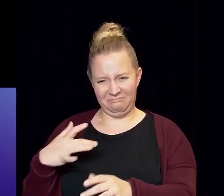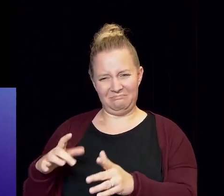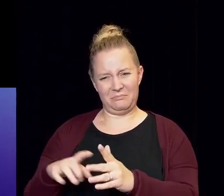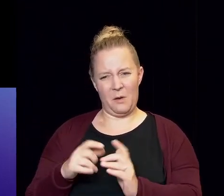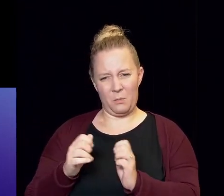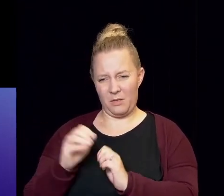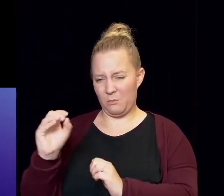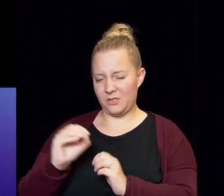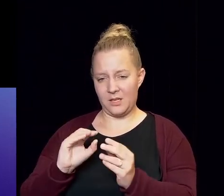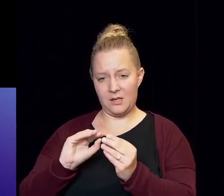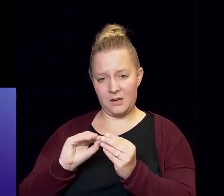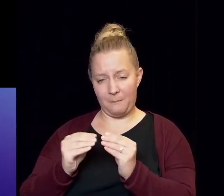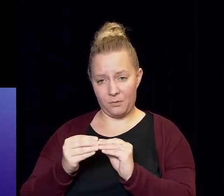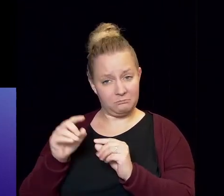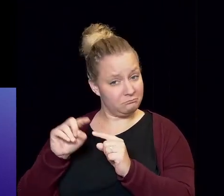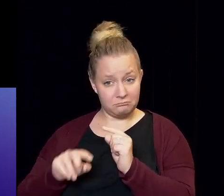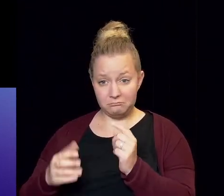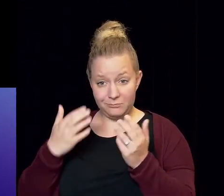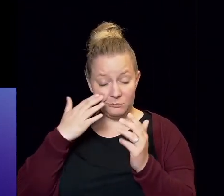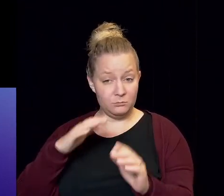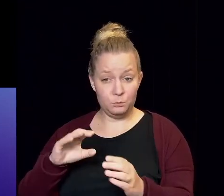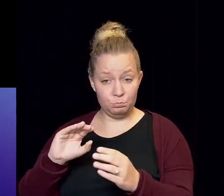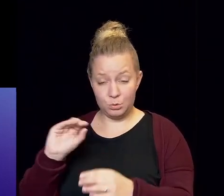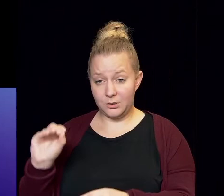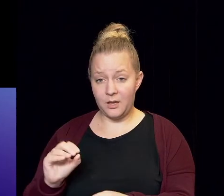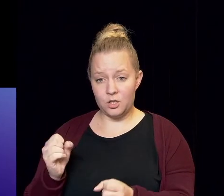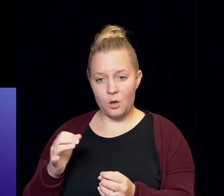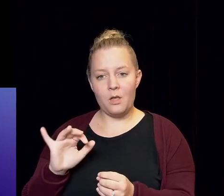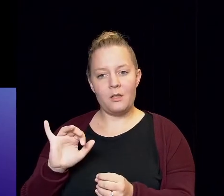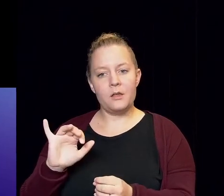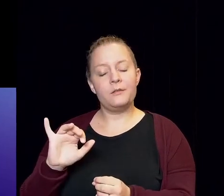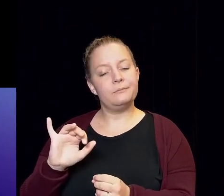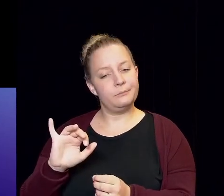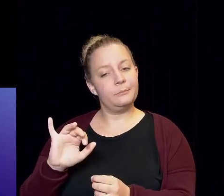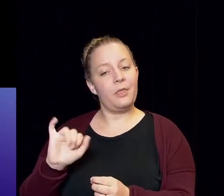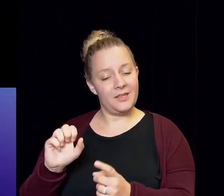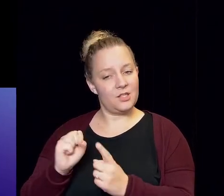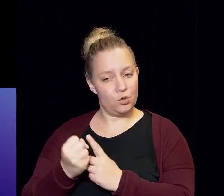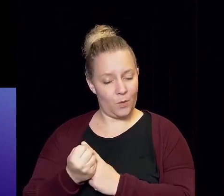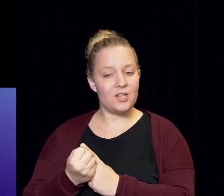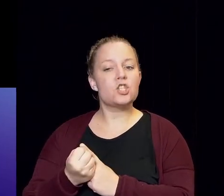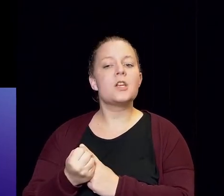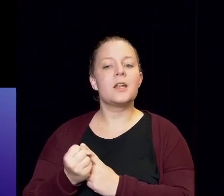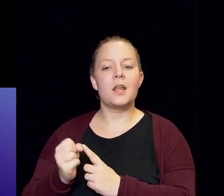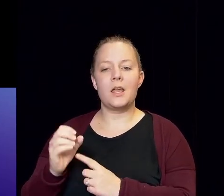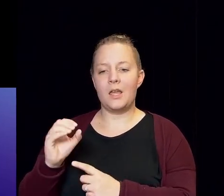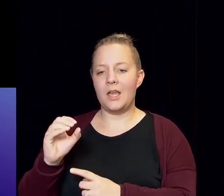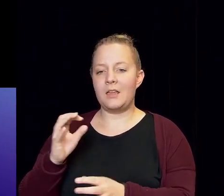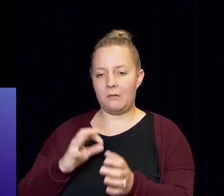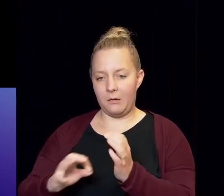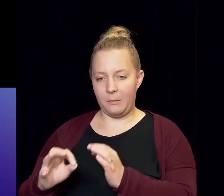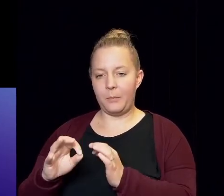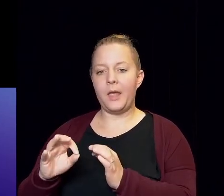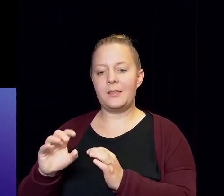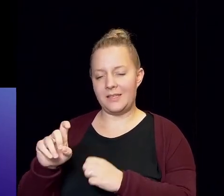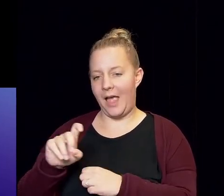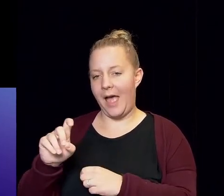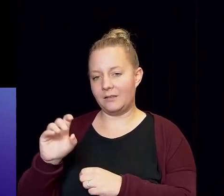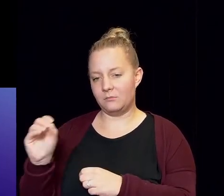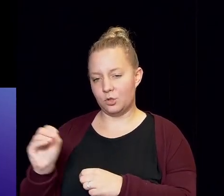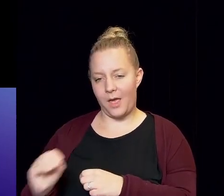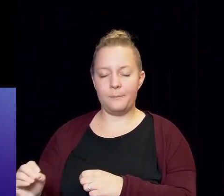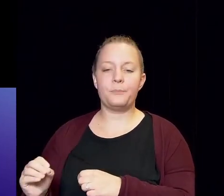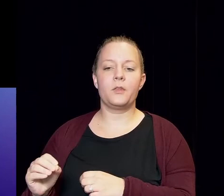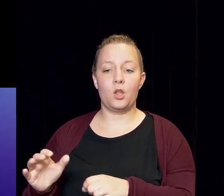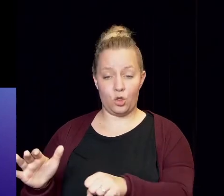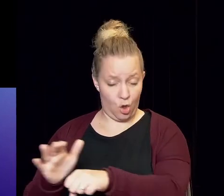percent number, but I can't because I don't know what it is. So in this case, my variable has to go in place of the percent. The whole